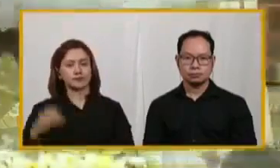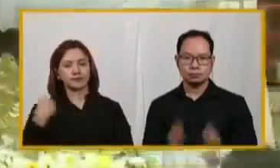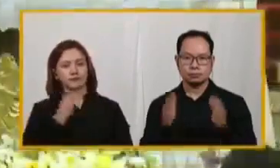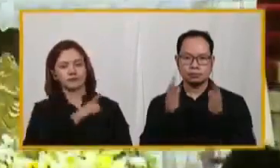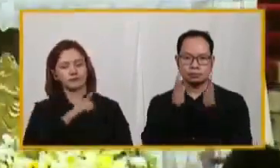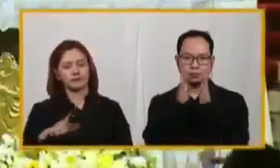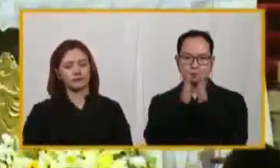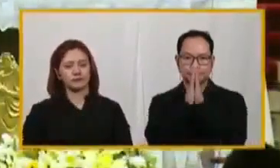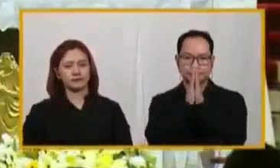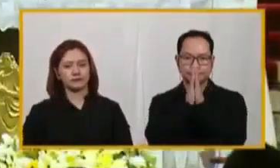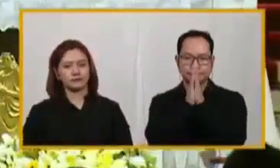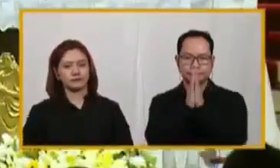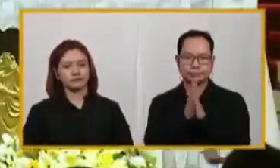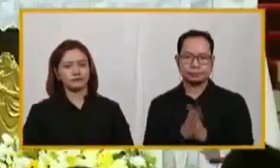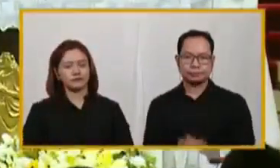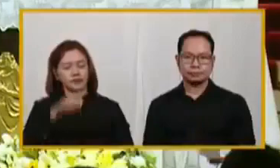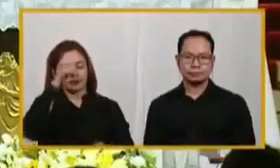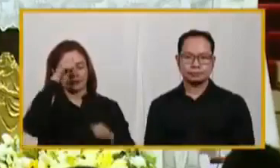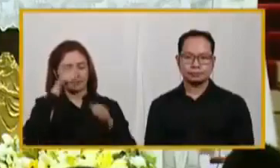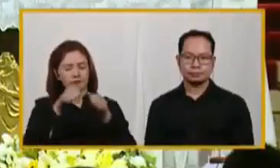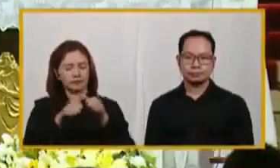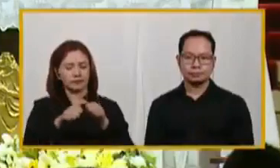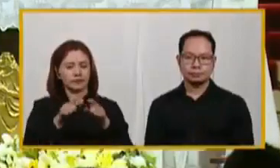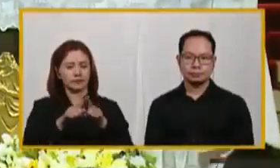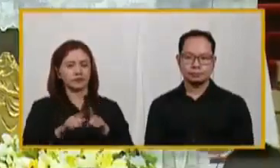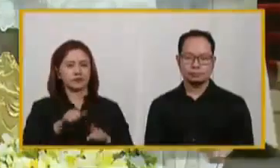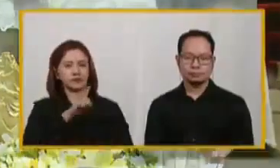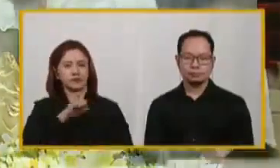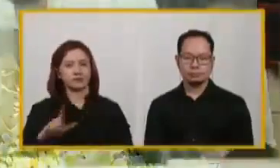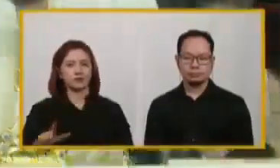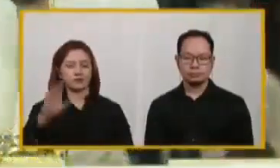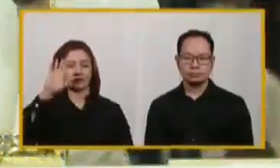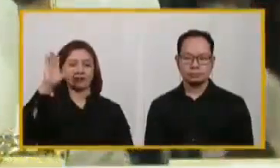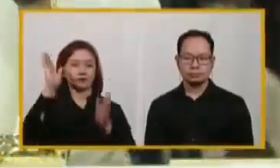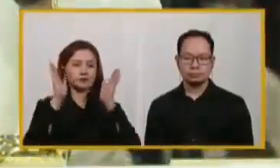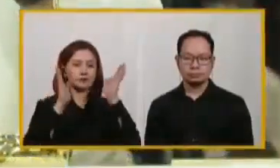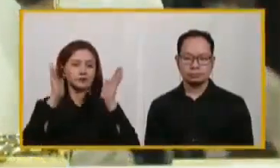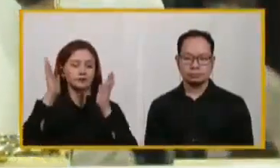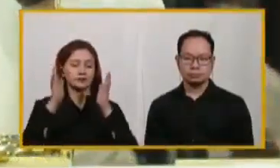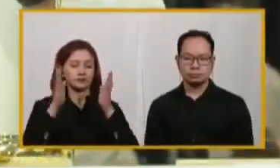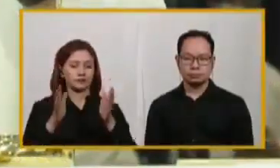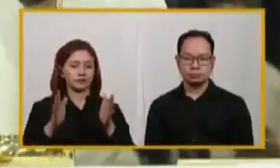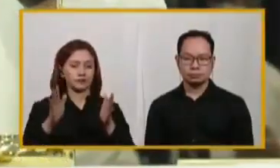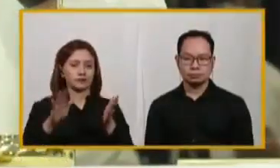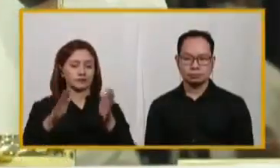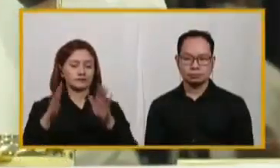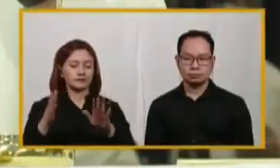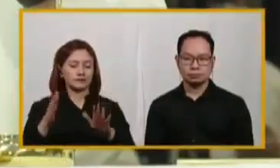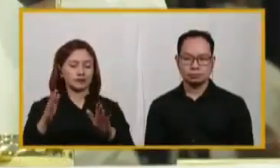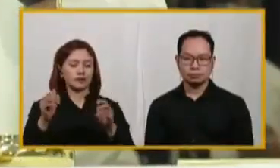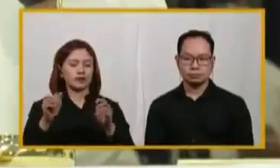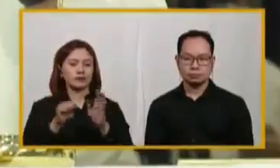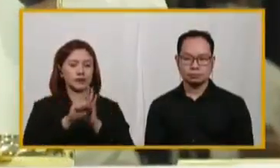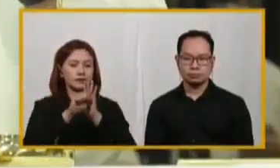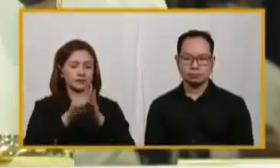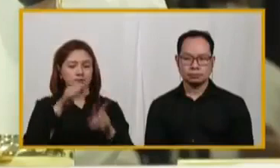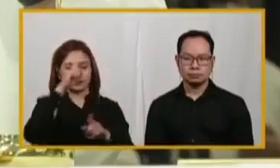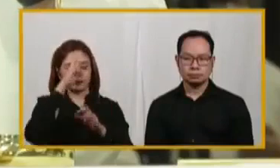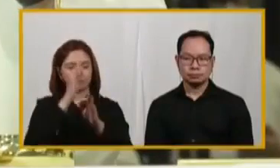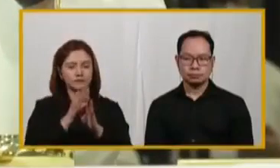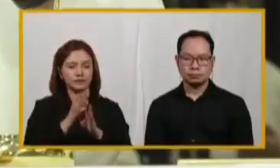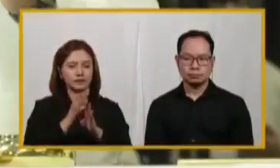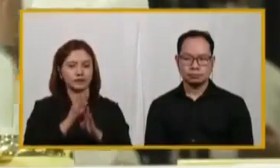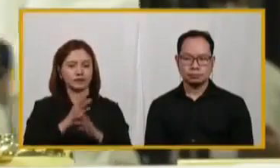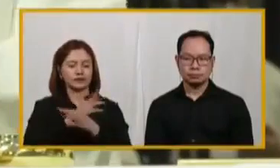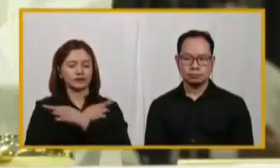Amen. Remember also, Lord, your servants who have gone before us with a sign of faith, and rest in the